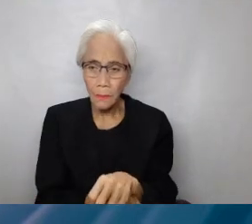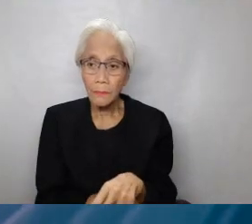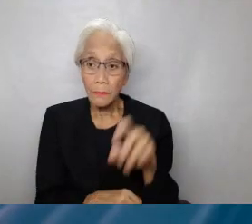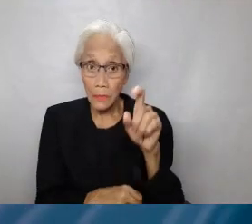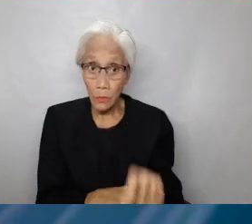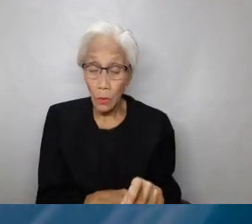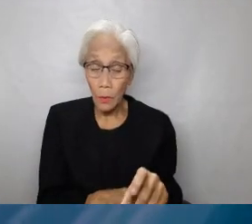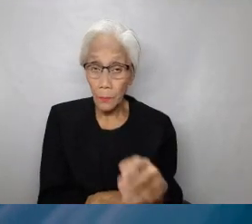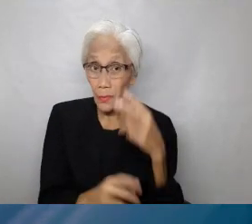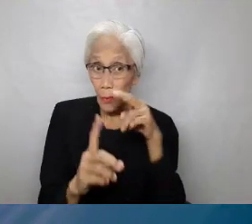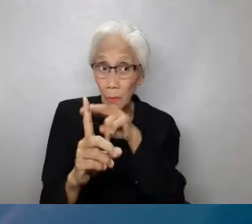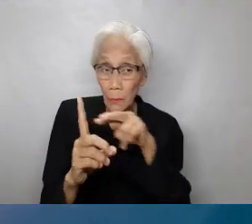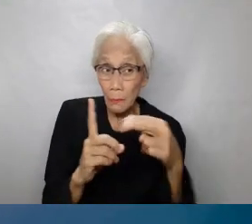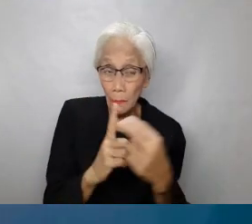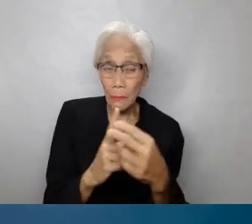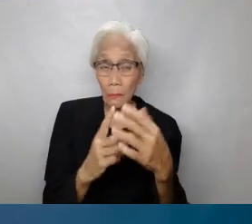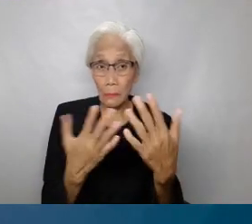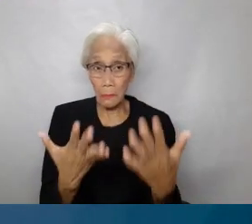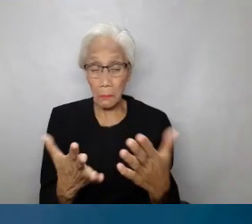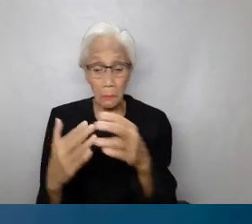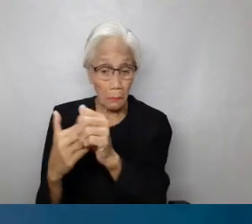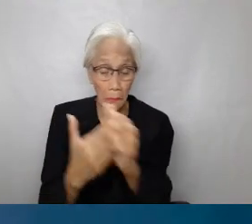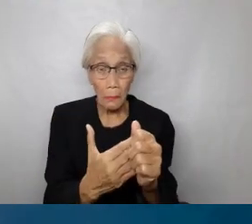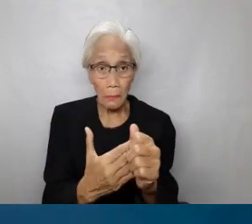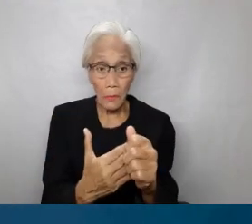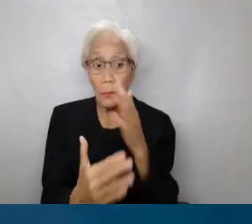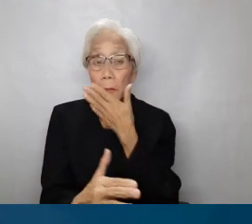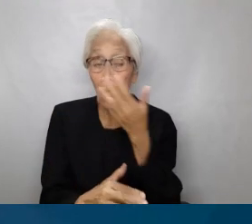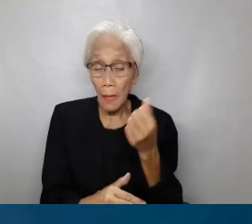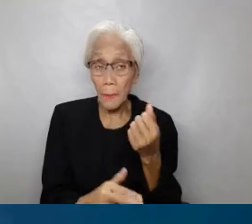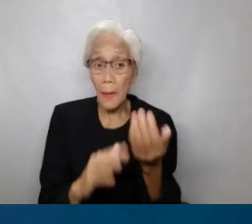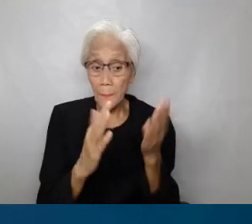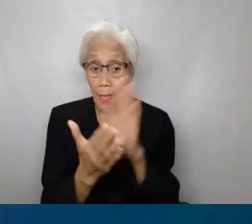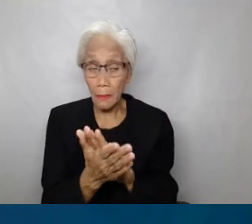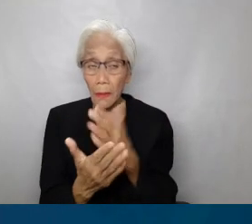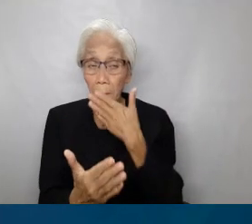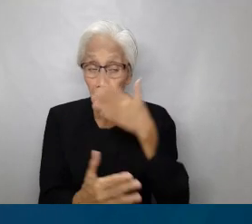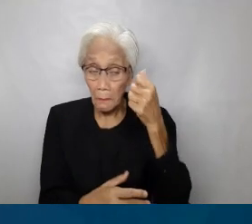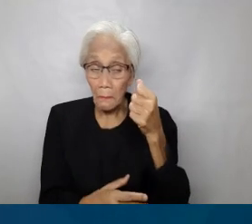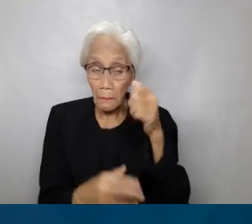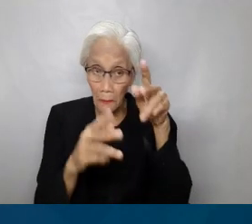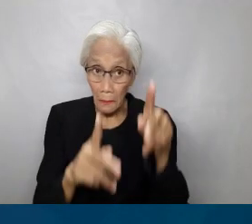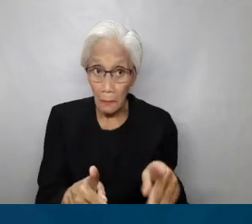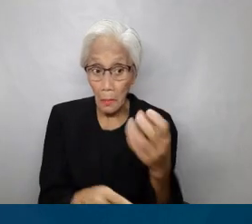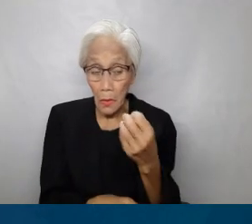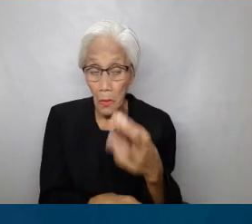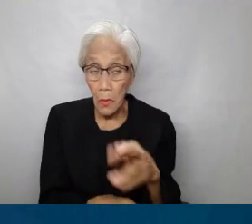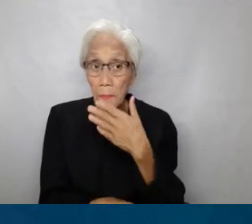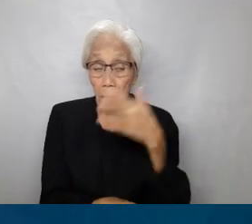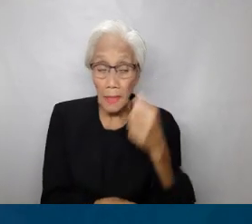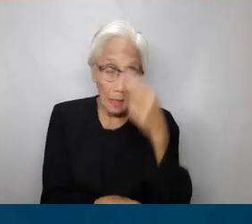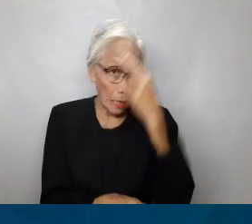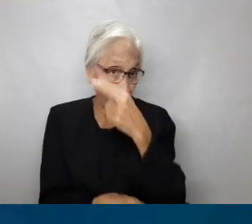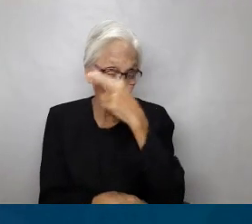oppress us, views that lead us away from becoming better persons and better Christians,